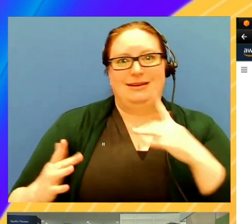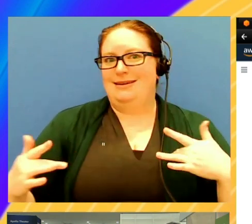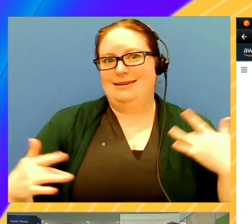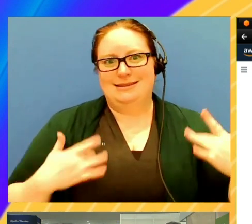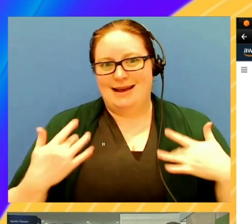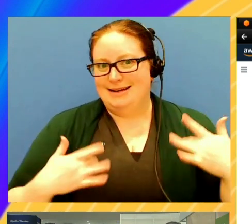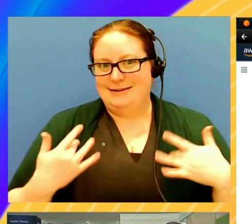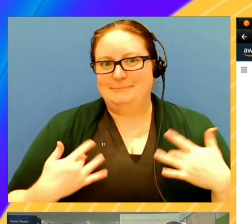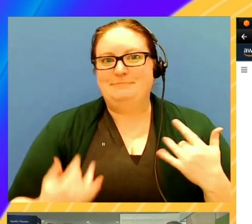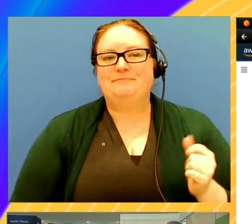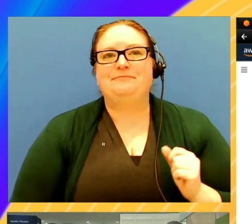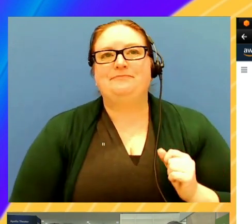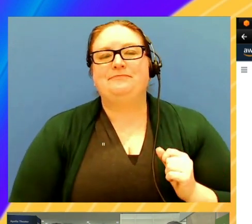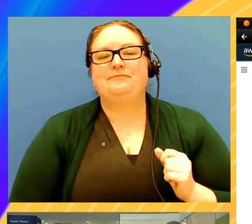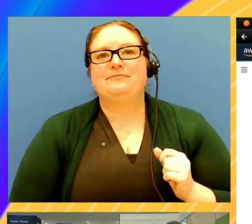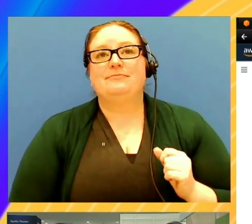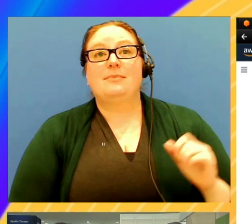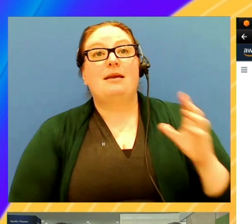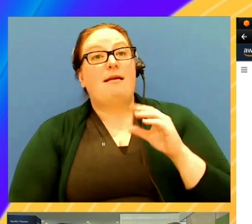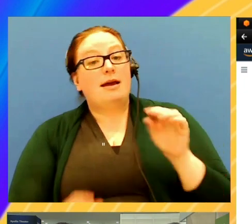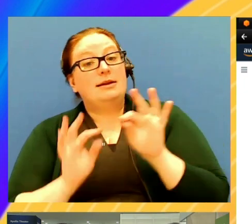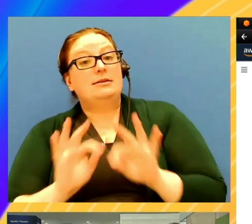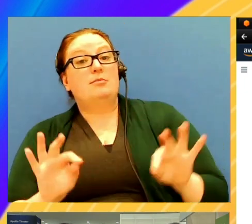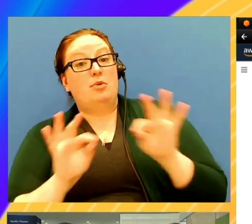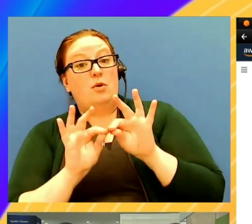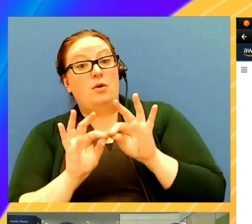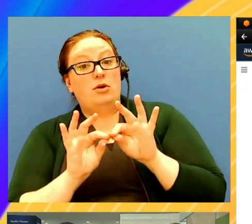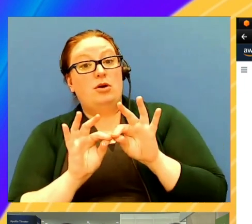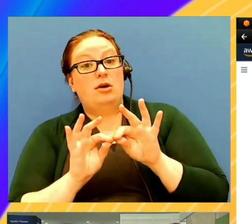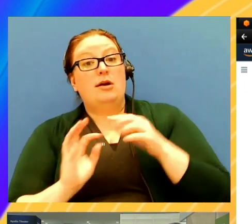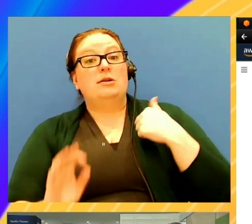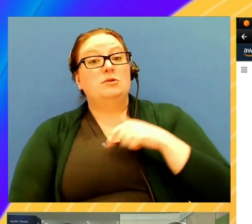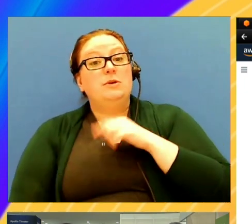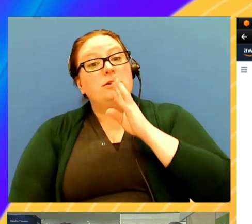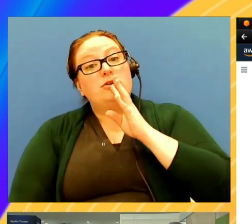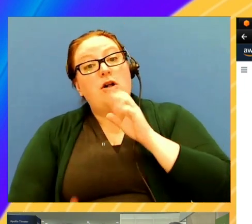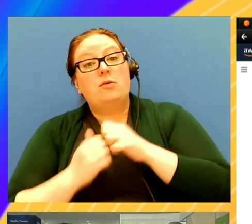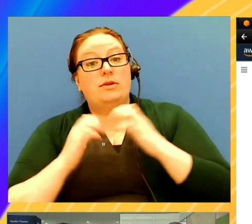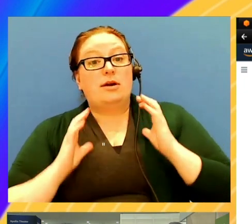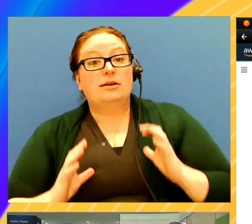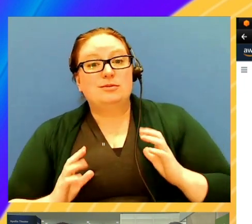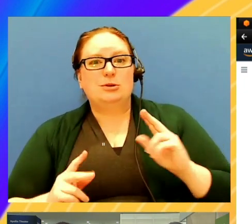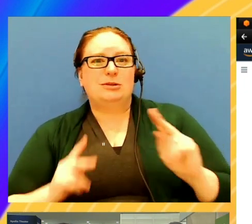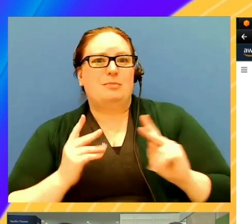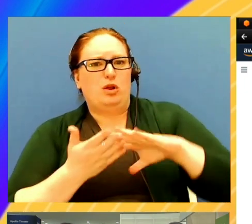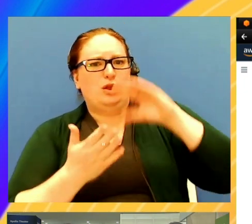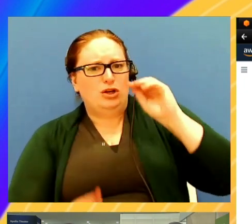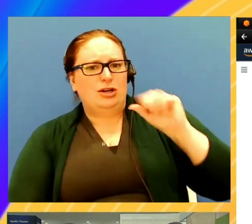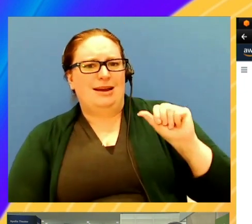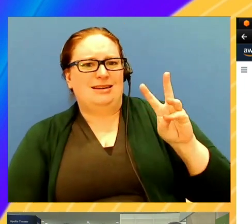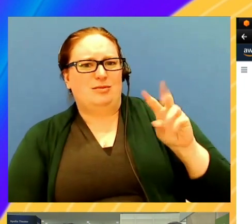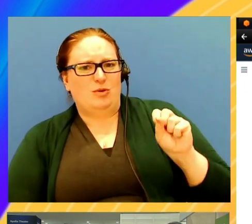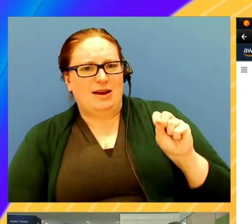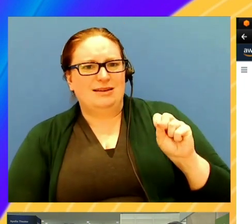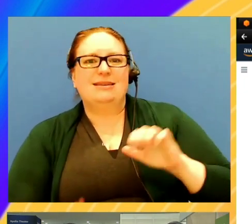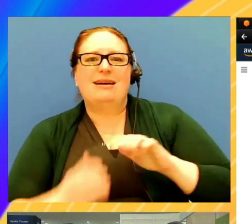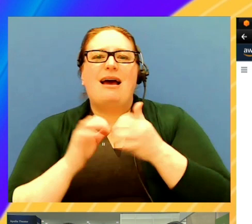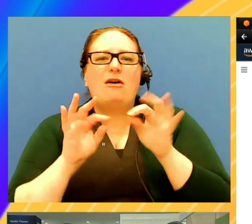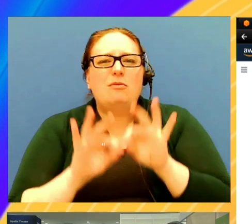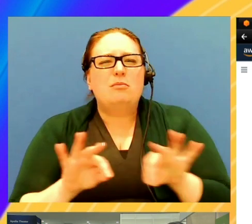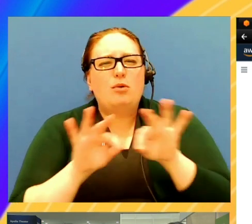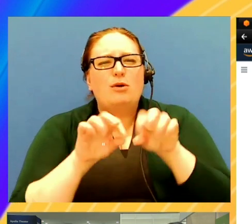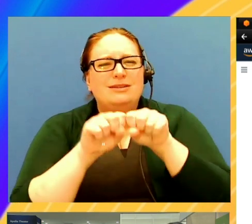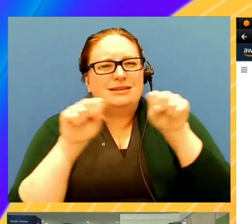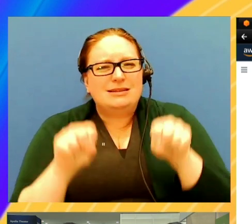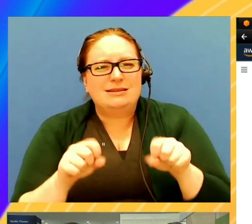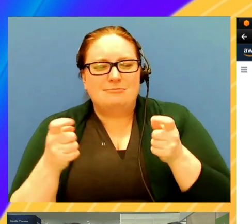and it's important as we as we talk to customers and people learn AWS, how important Systems Manager is and